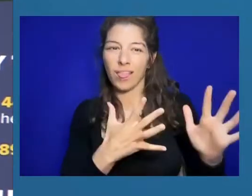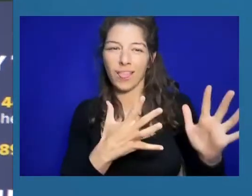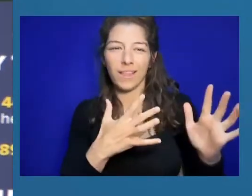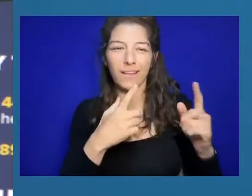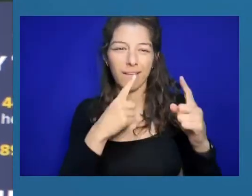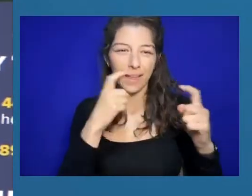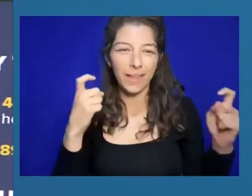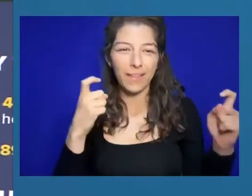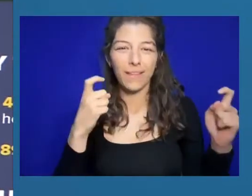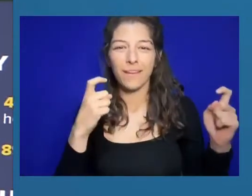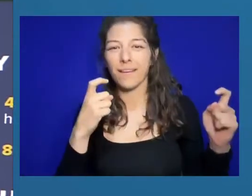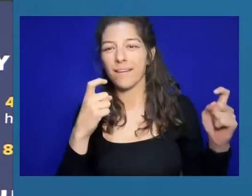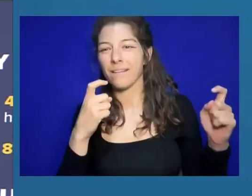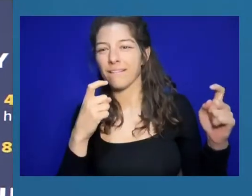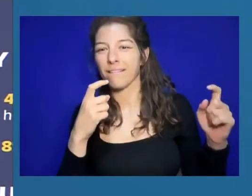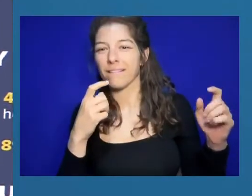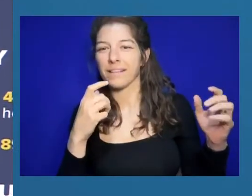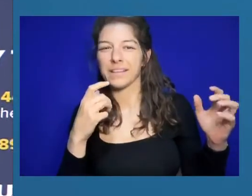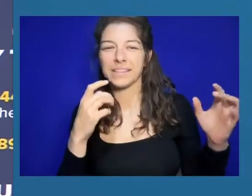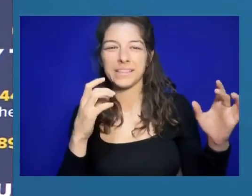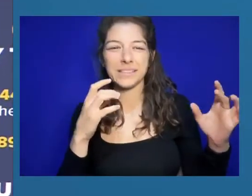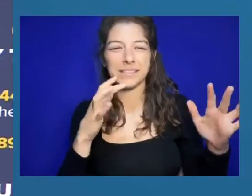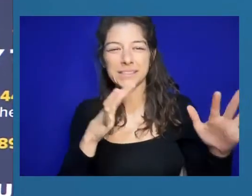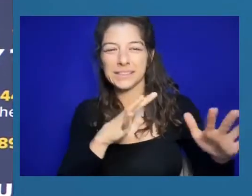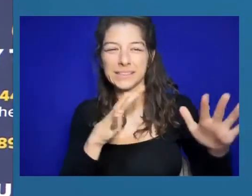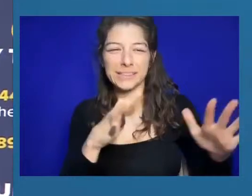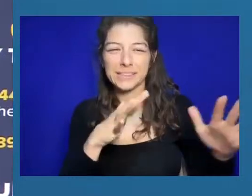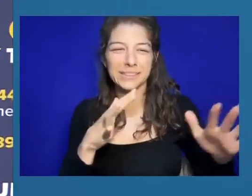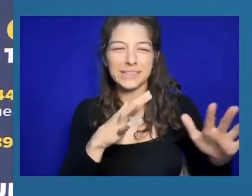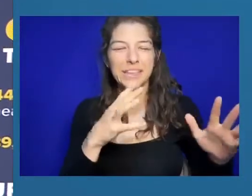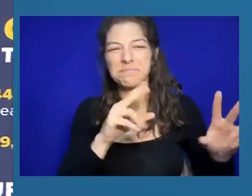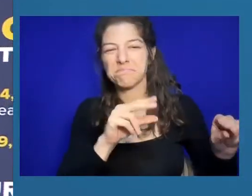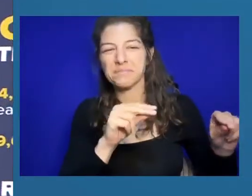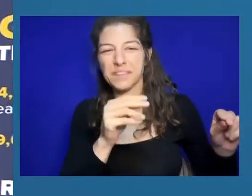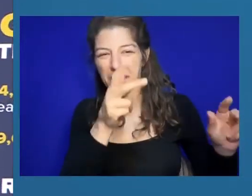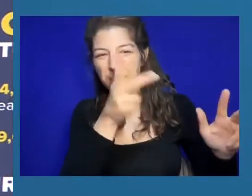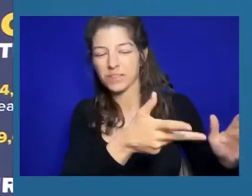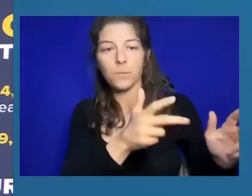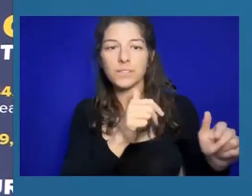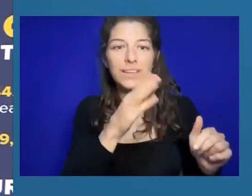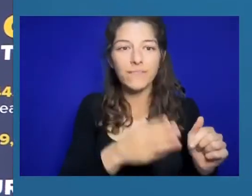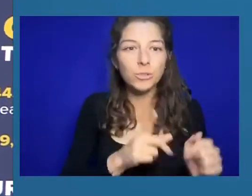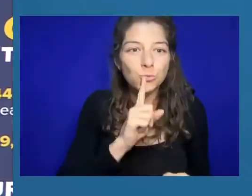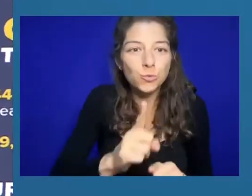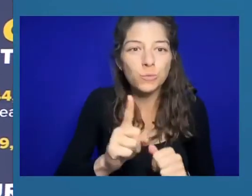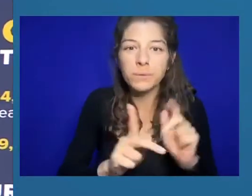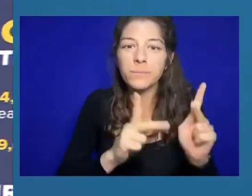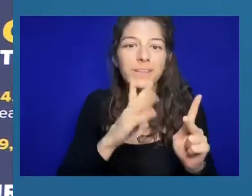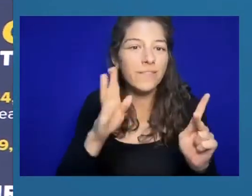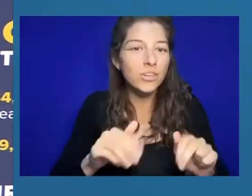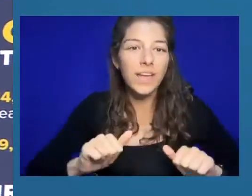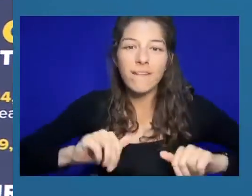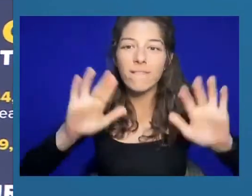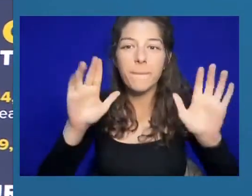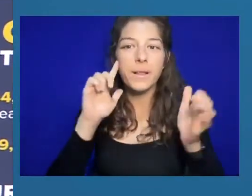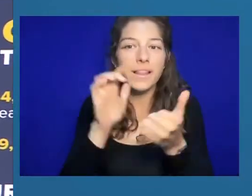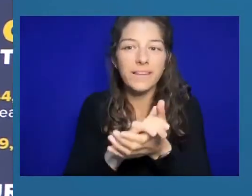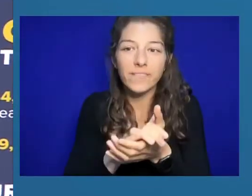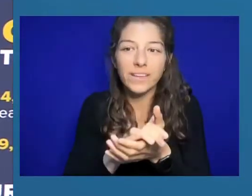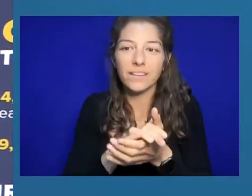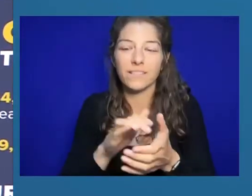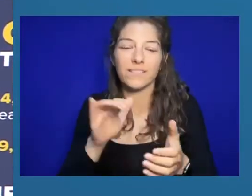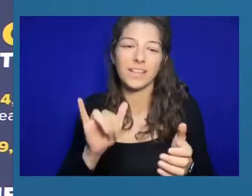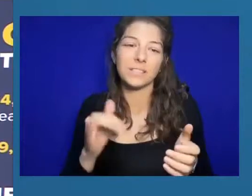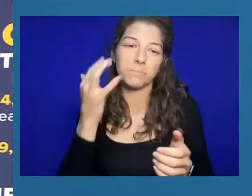was mocking, saying, the best days are behind us. That was never the case because people never gave up believing. And that is just a